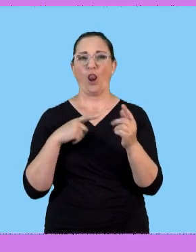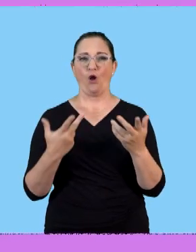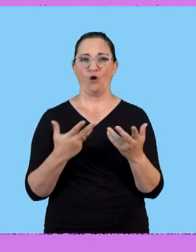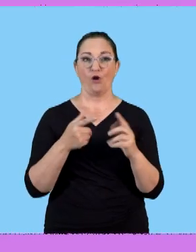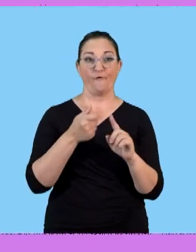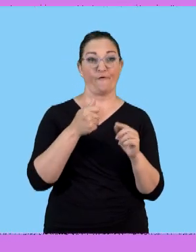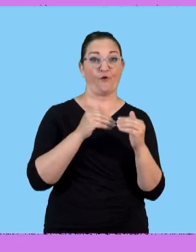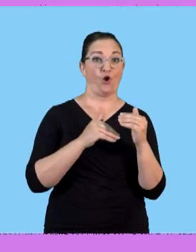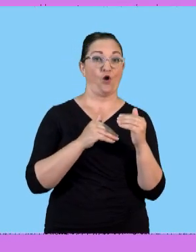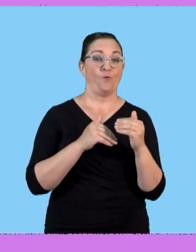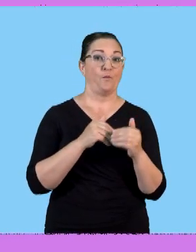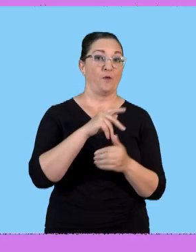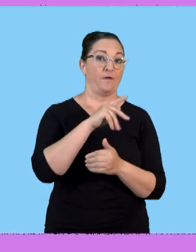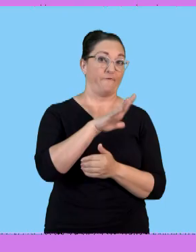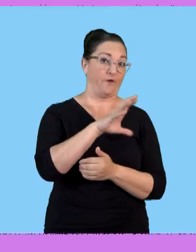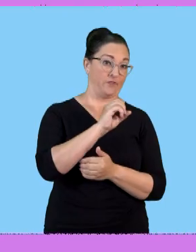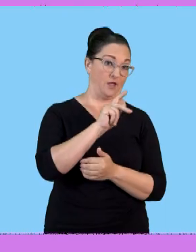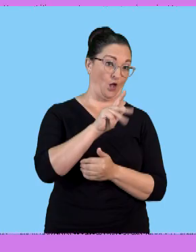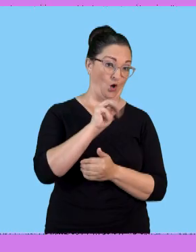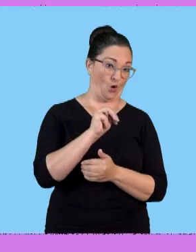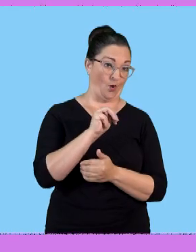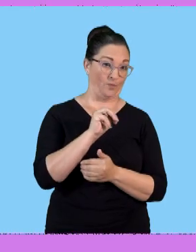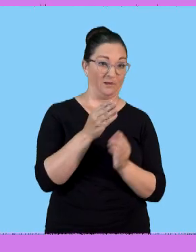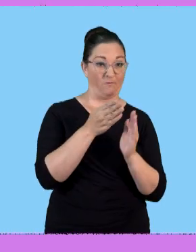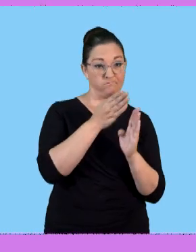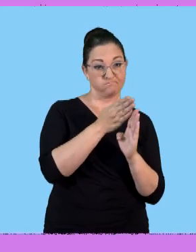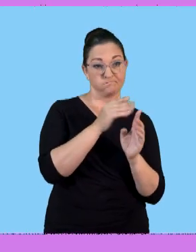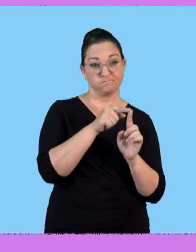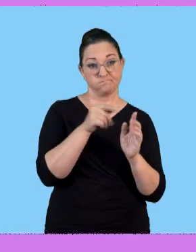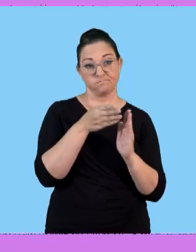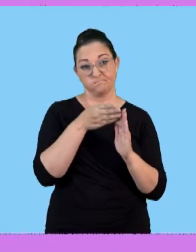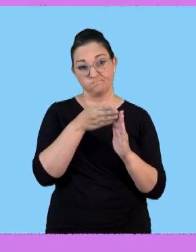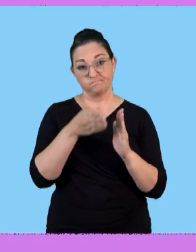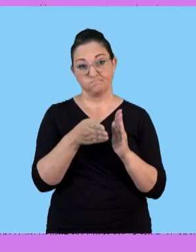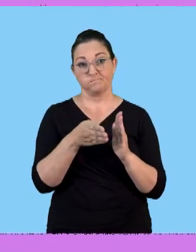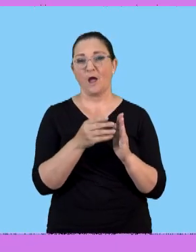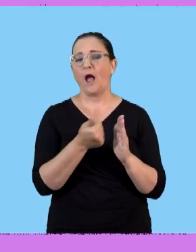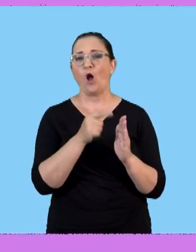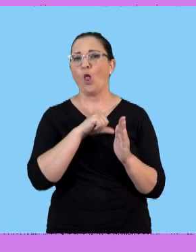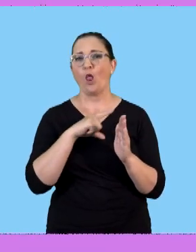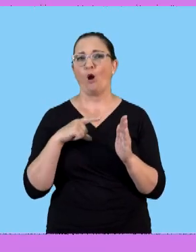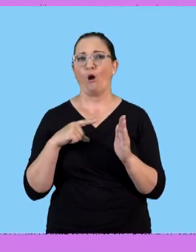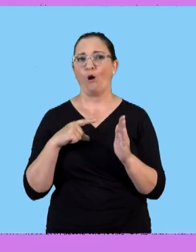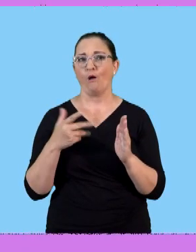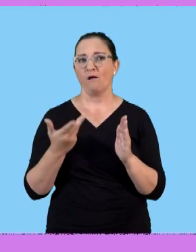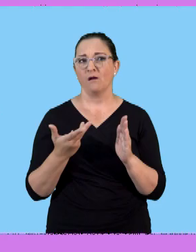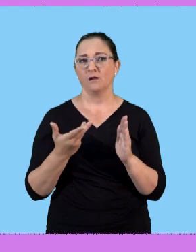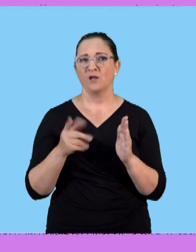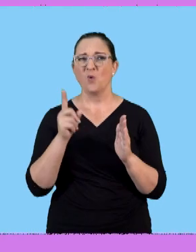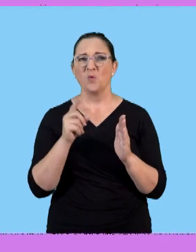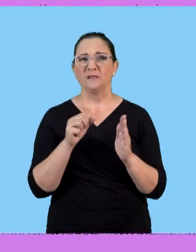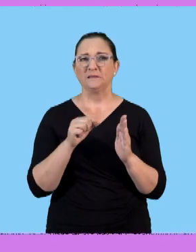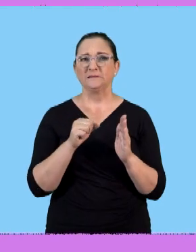top to the bottom. So from here to there. So actually, how long, or what's the